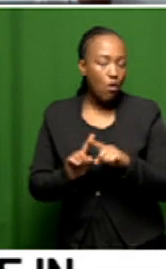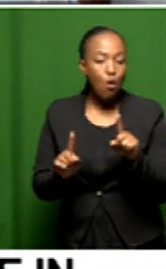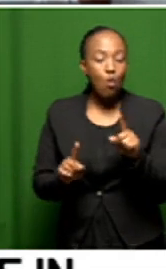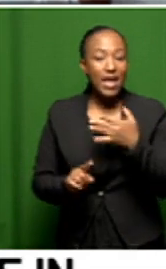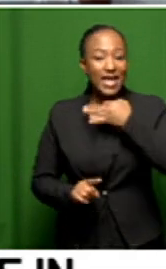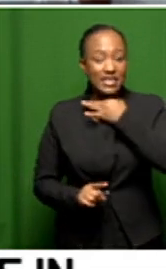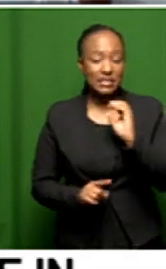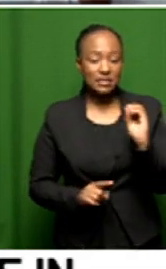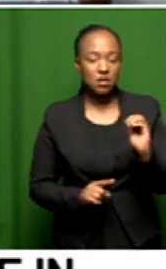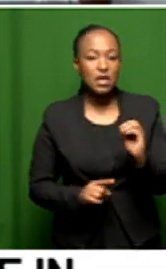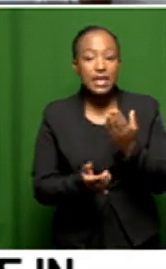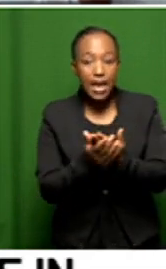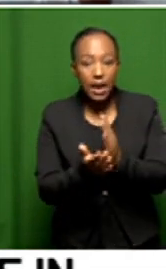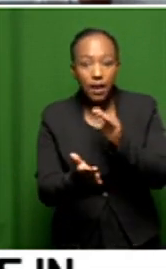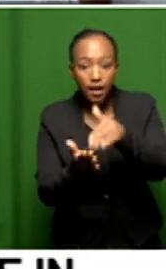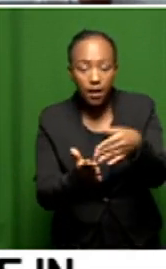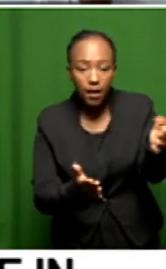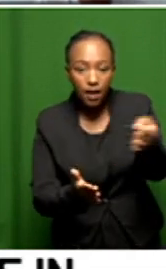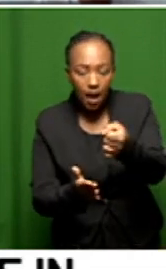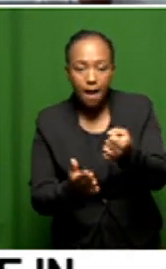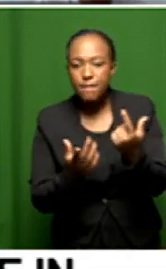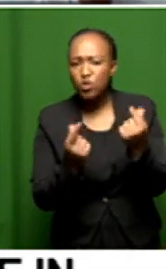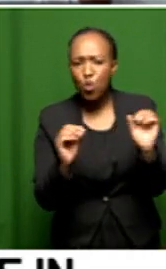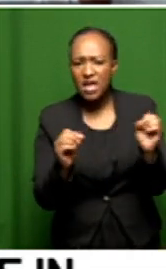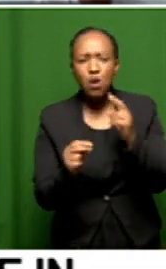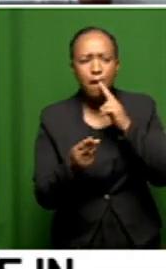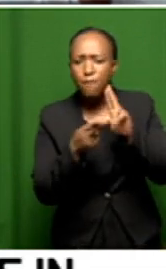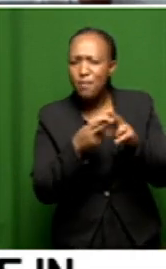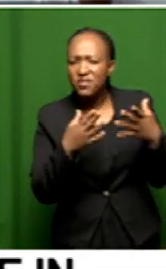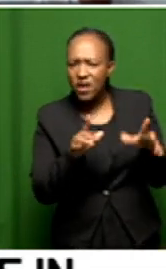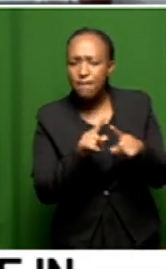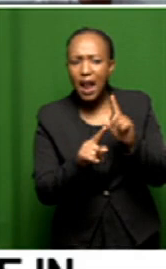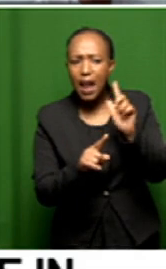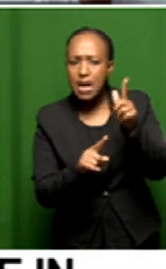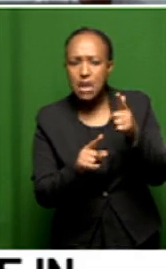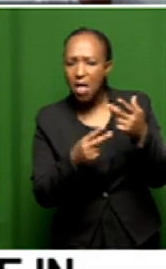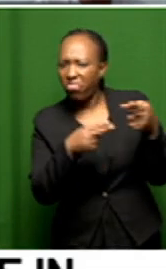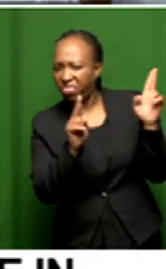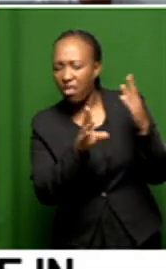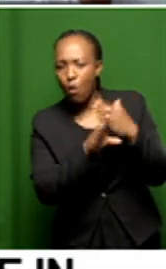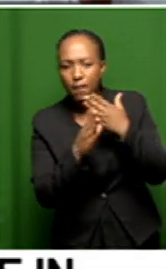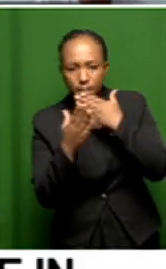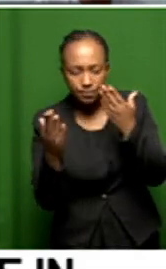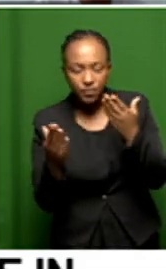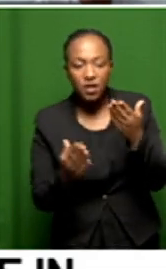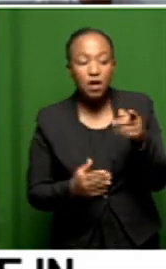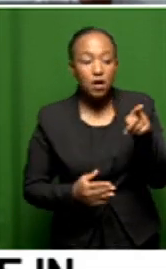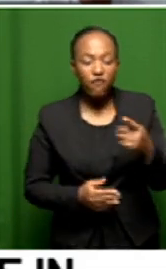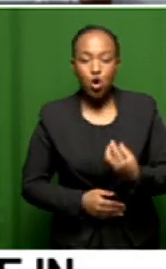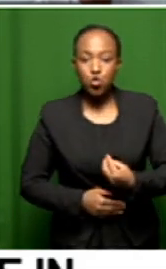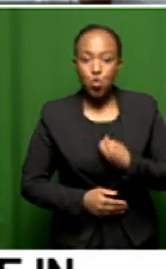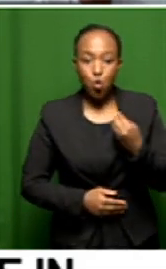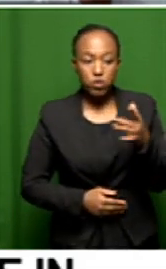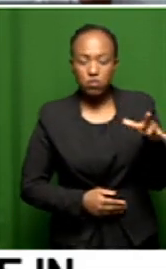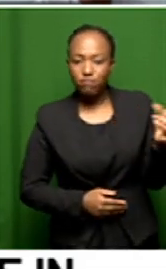can just get there and not do whatever, whereas they would have promised. So the support that we have given to these youth to swell these